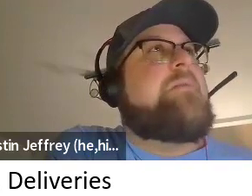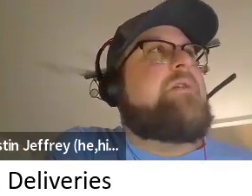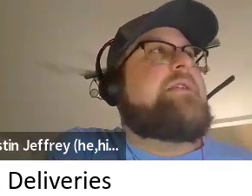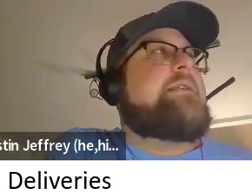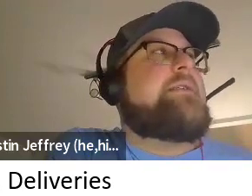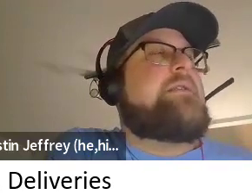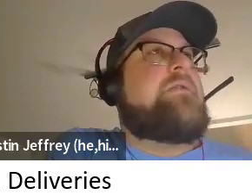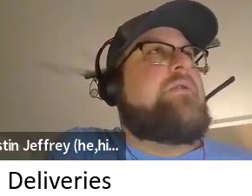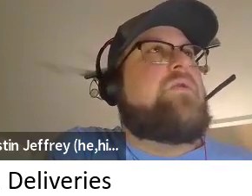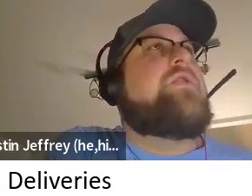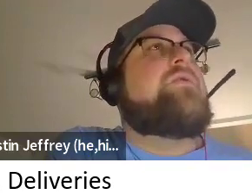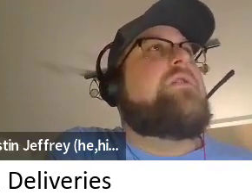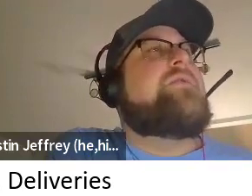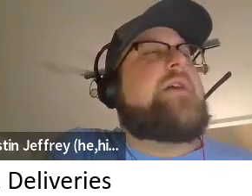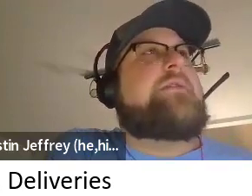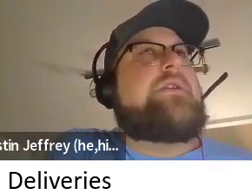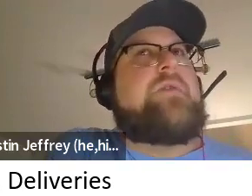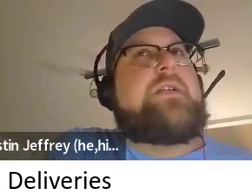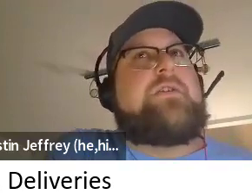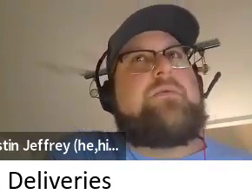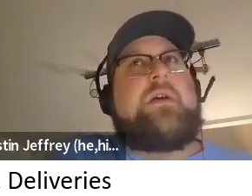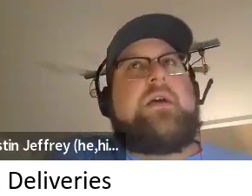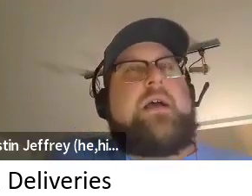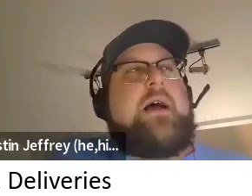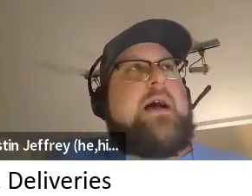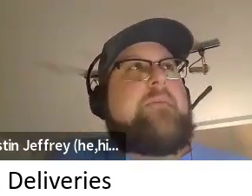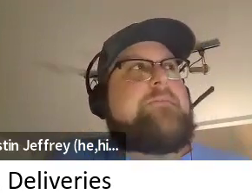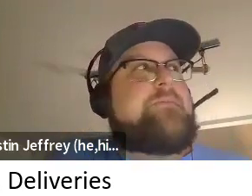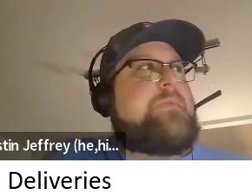had the same number of deaths as the whole total of 2022.